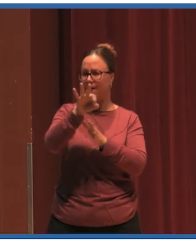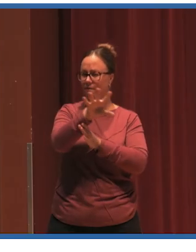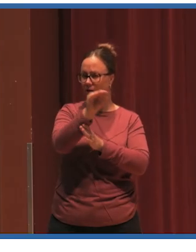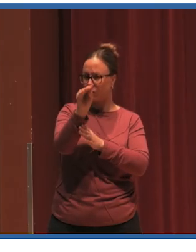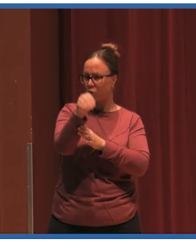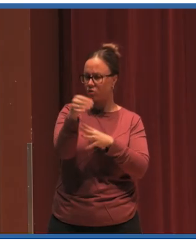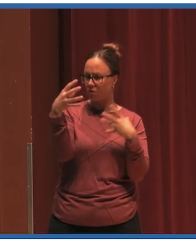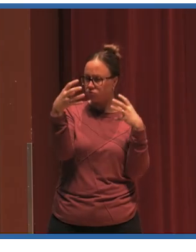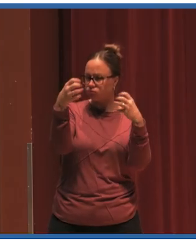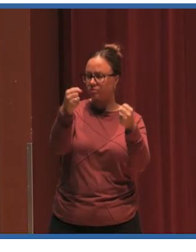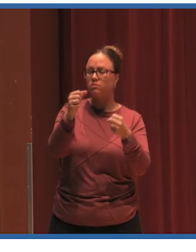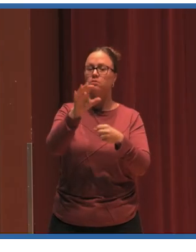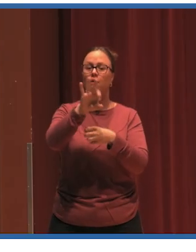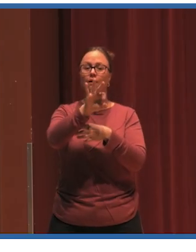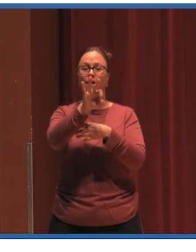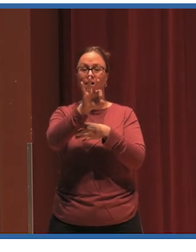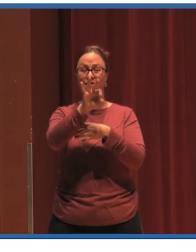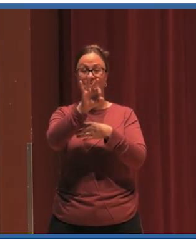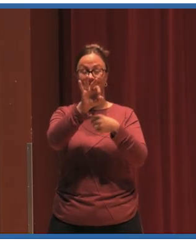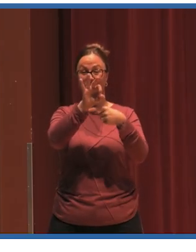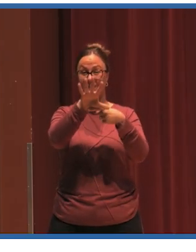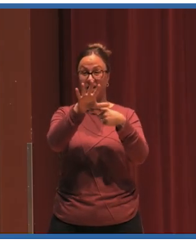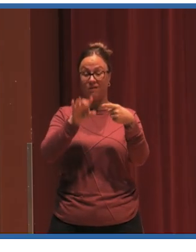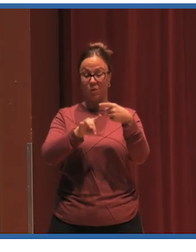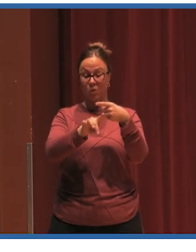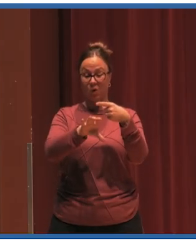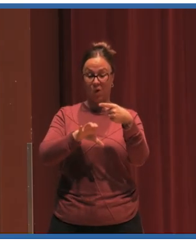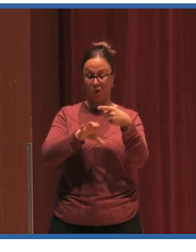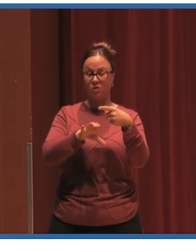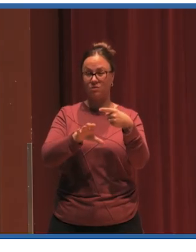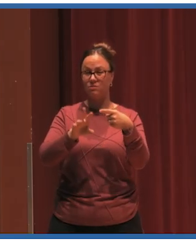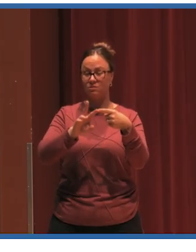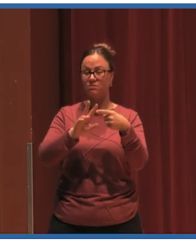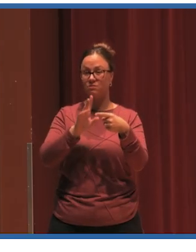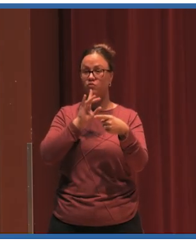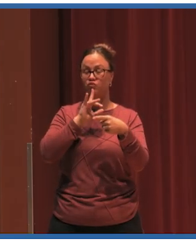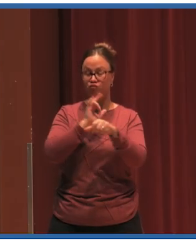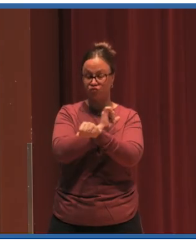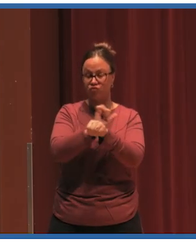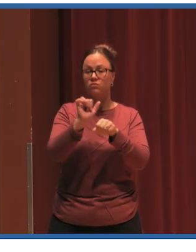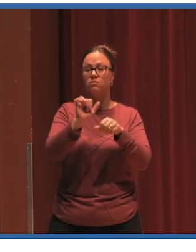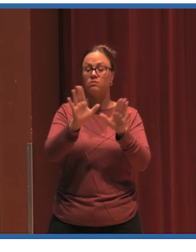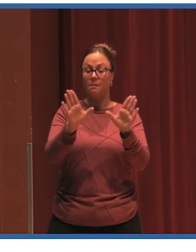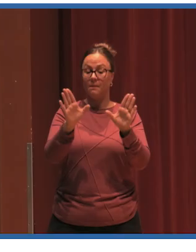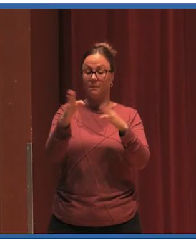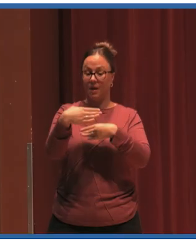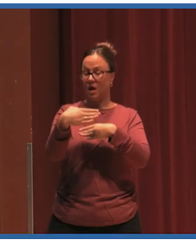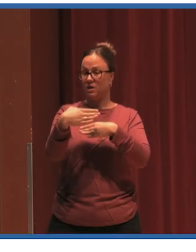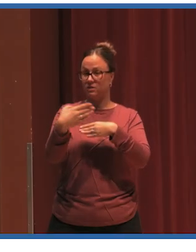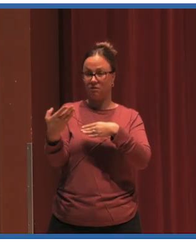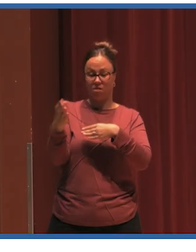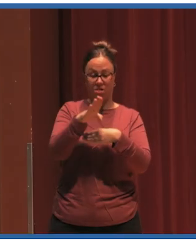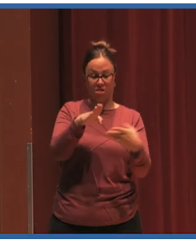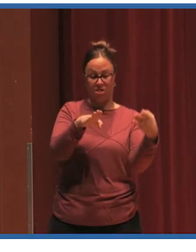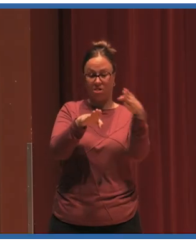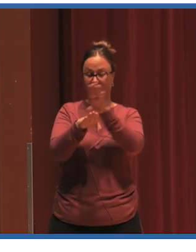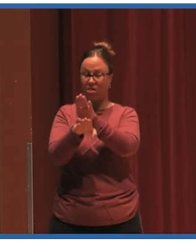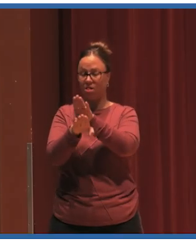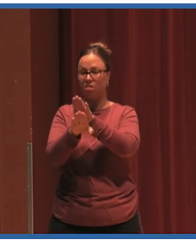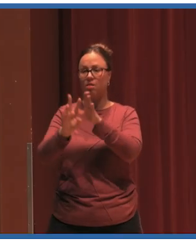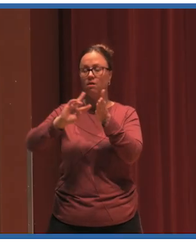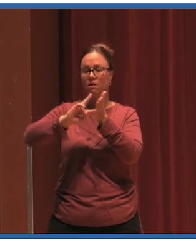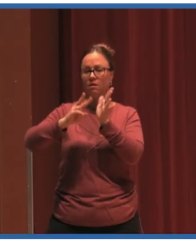which means 95 times out of 100, the true value lies within that box. And when that box does not overlap with the black line, that means